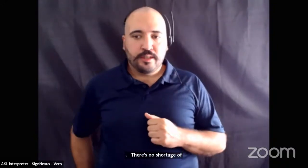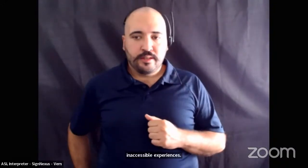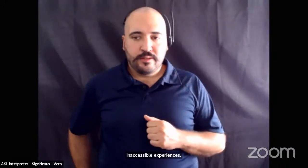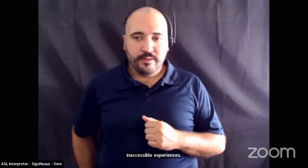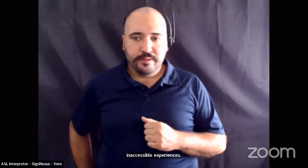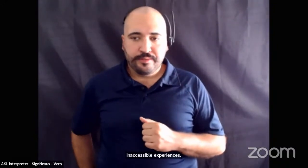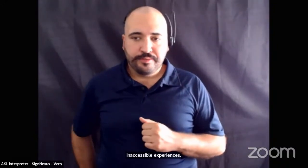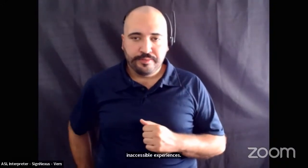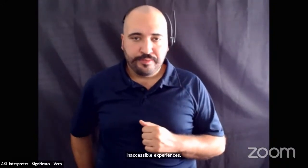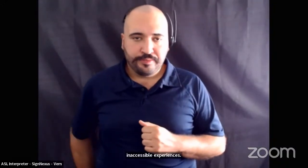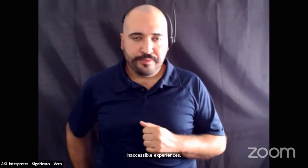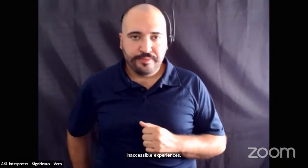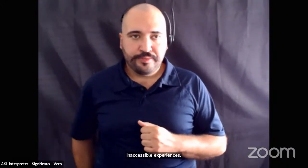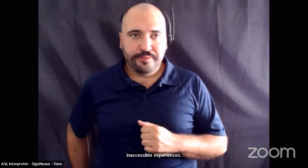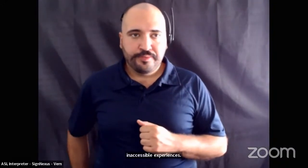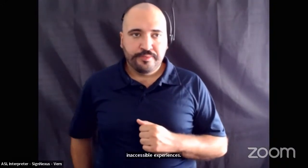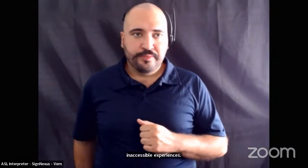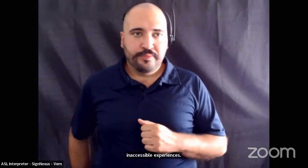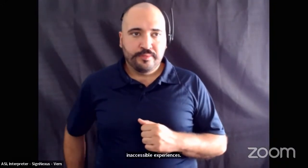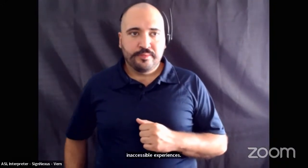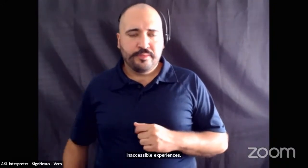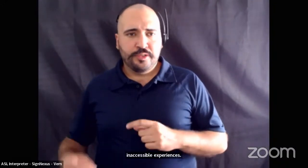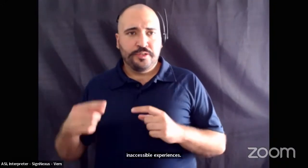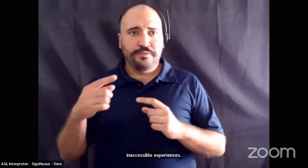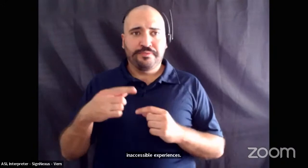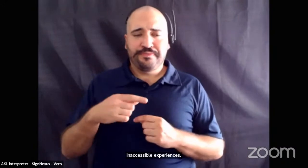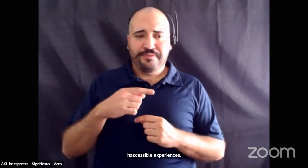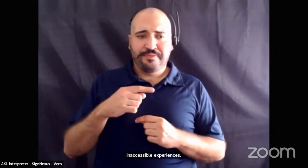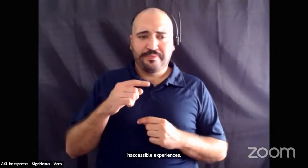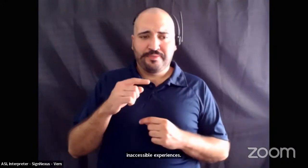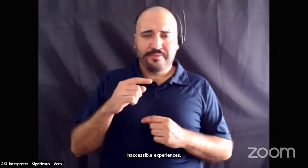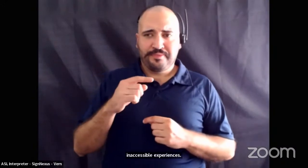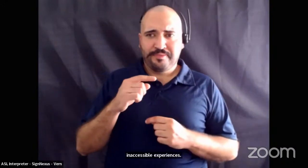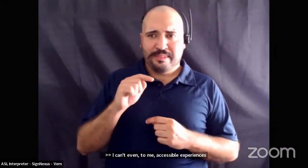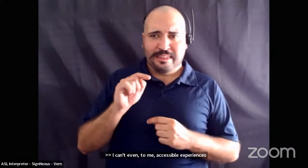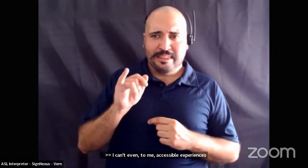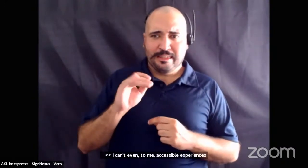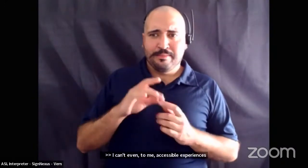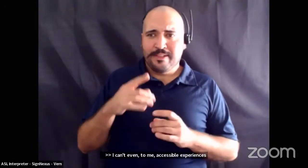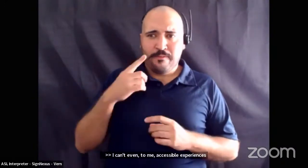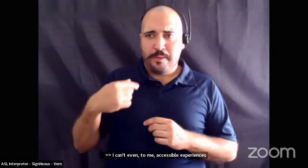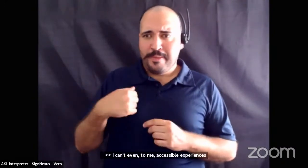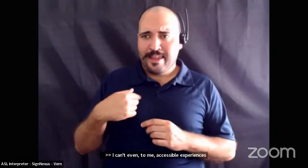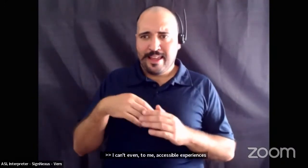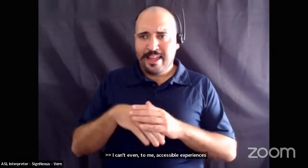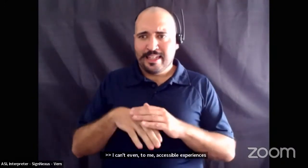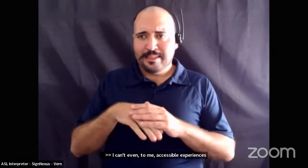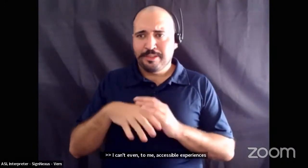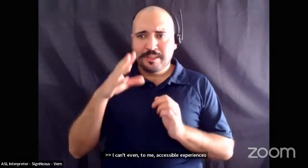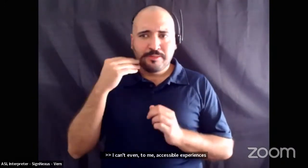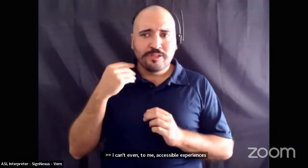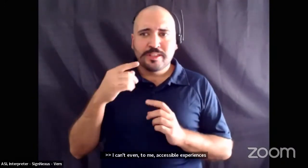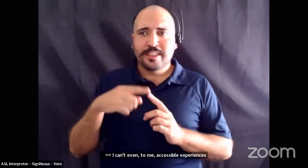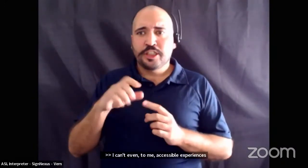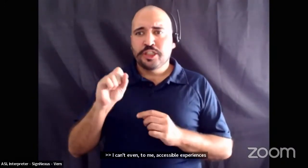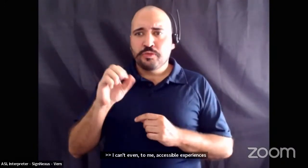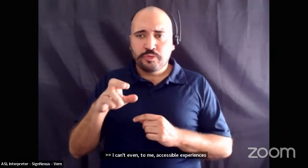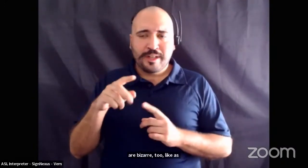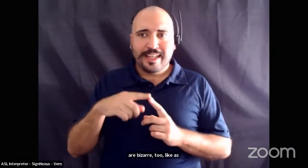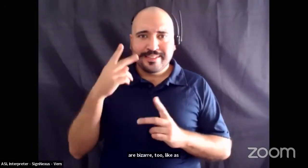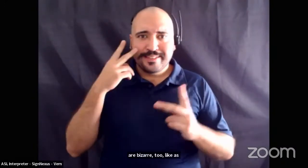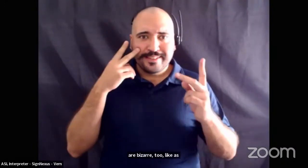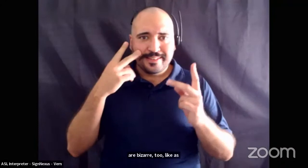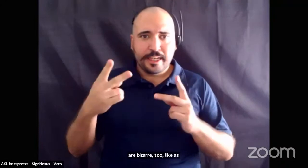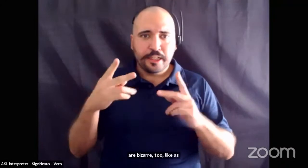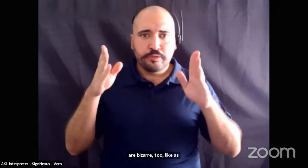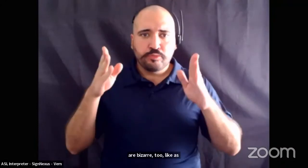Yeah, well, I can't even, to me, accessible experiences are bizarre too. When, like, the screen reader, as a sighted person, I work with